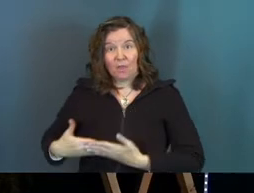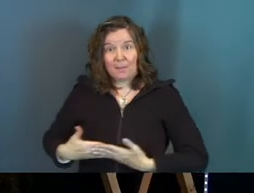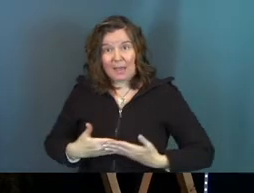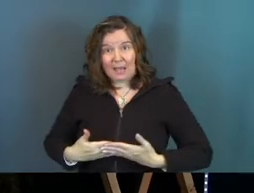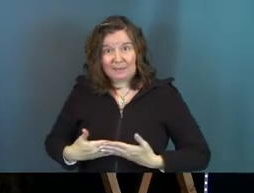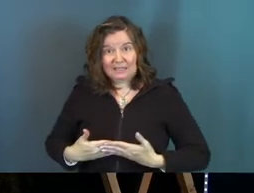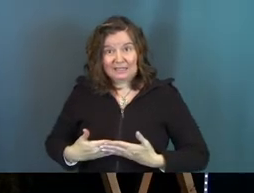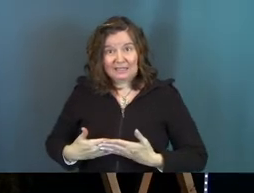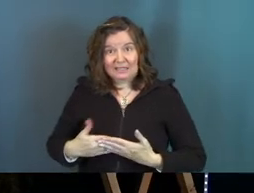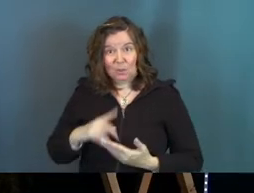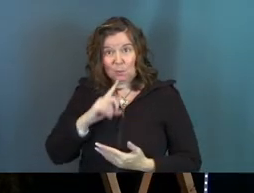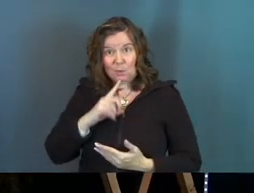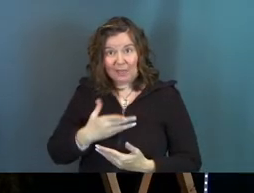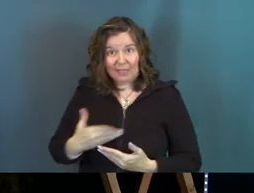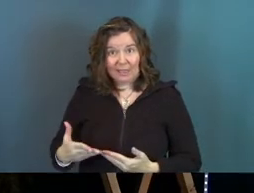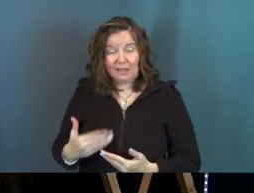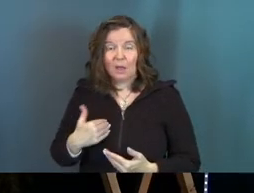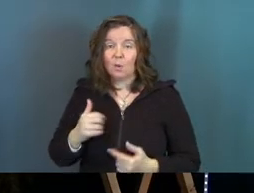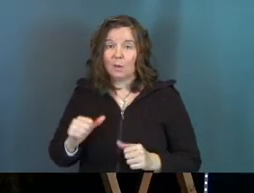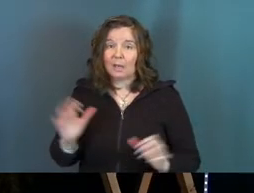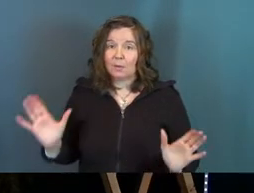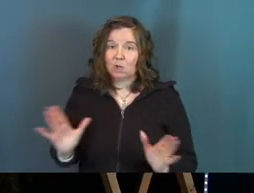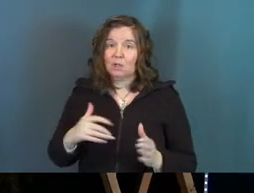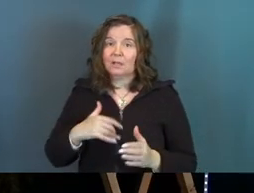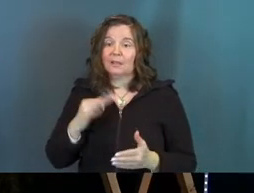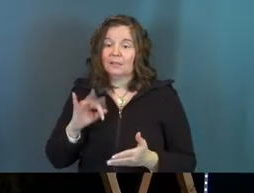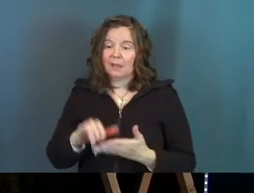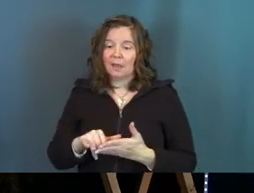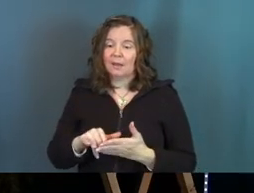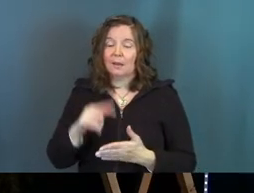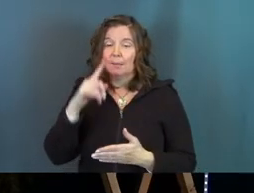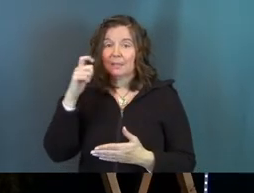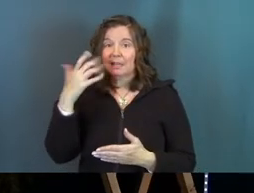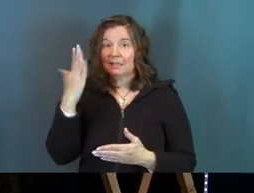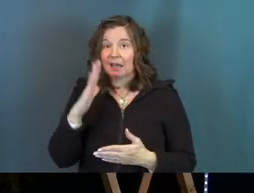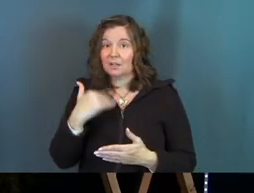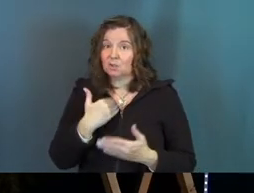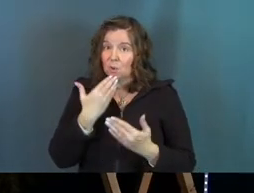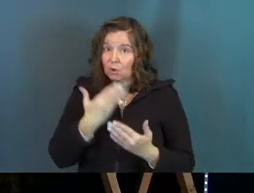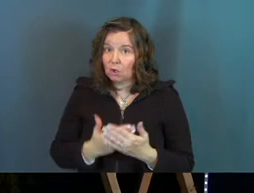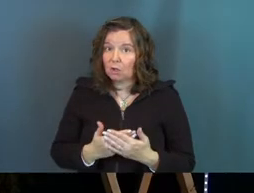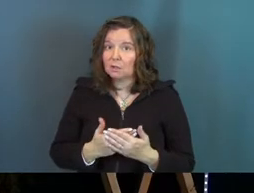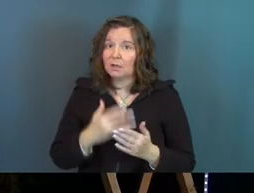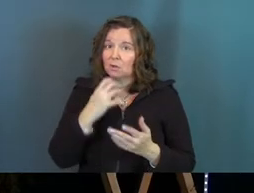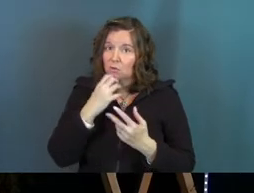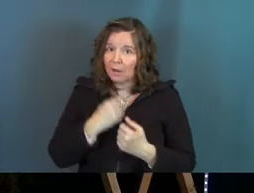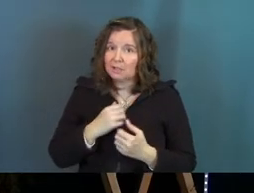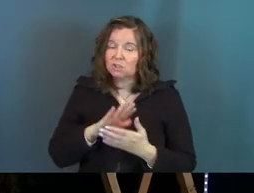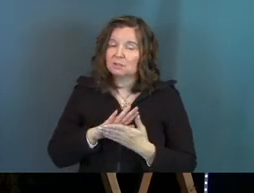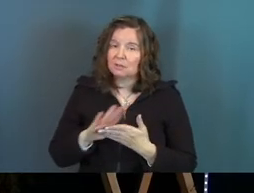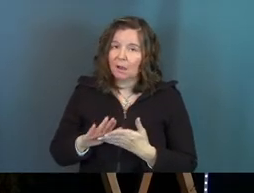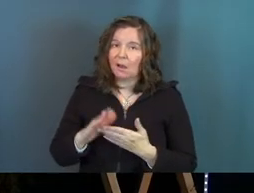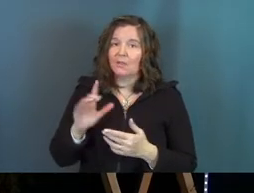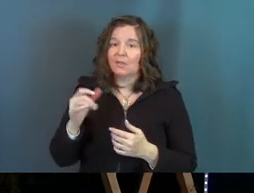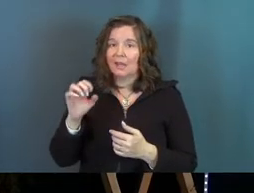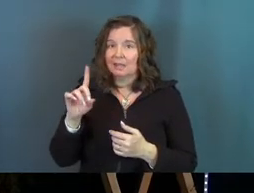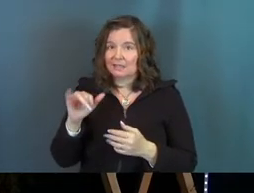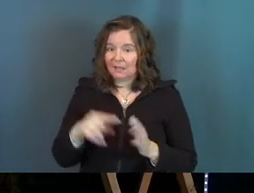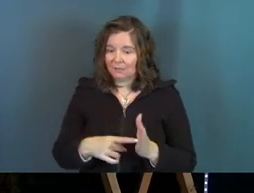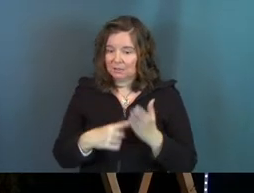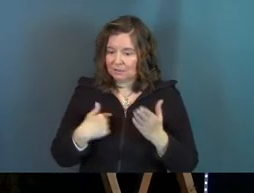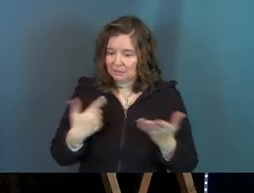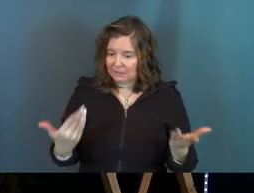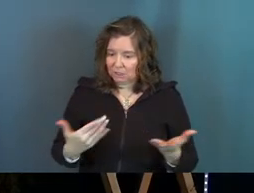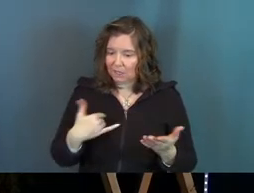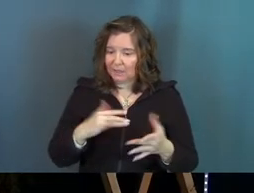babies. It's a very real thing, and we can be encouraged by the fact that because God is so good and he's so gracious and so kind, that David reveals to